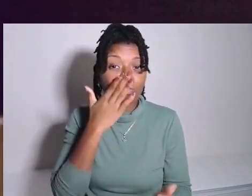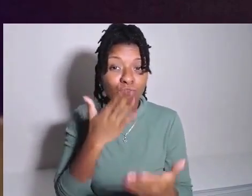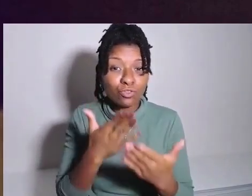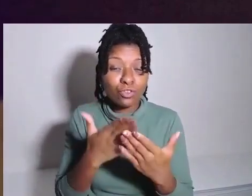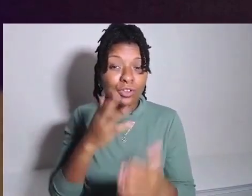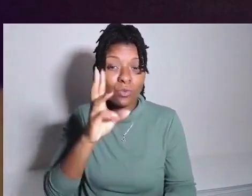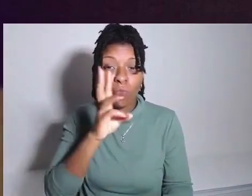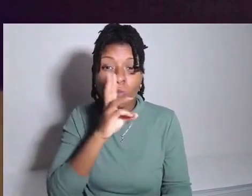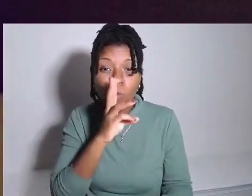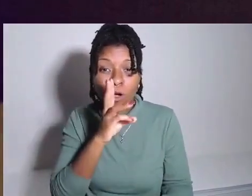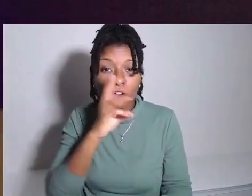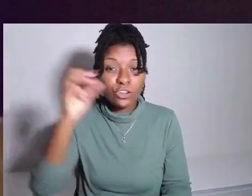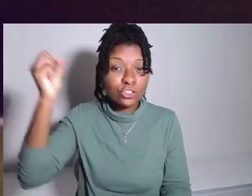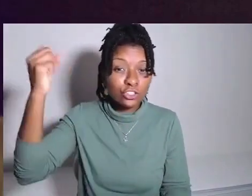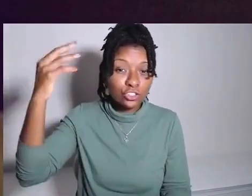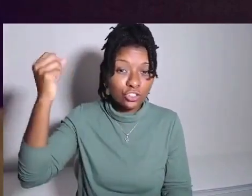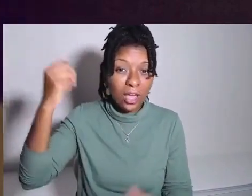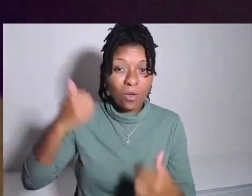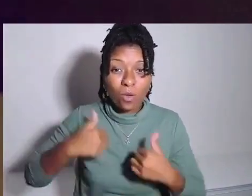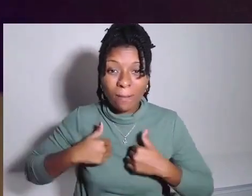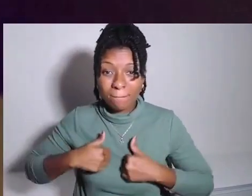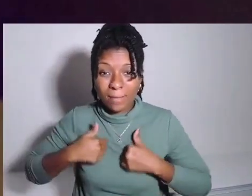that shower or that medicine bath,